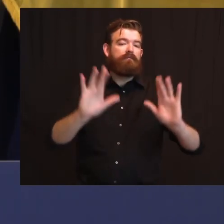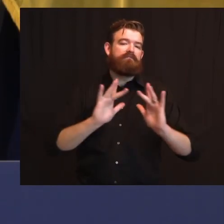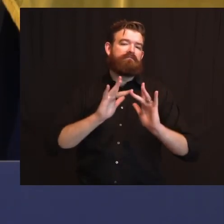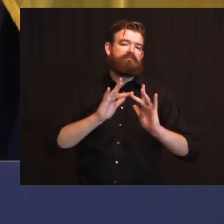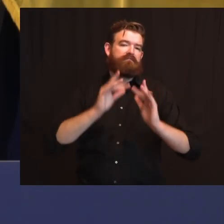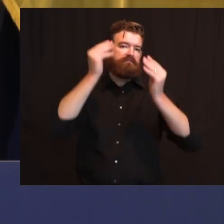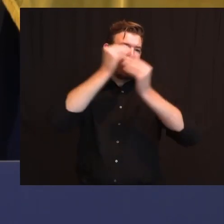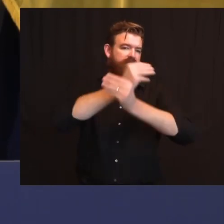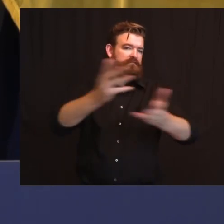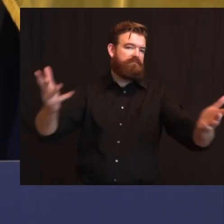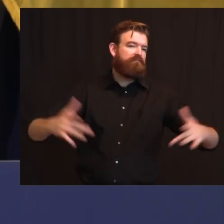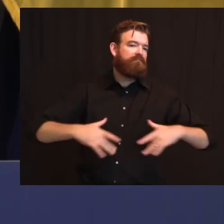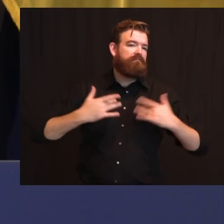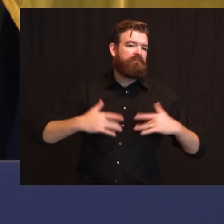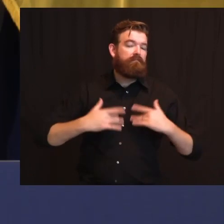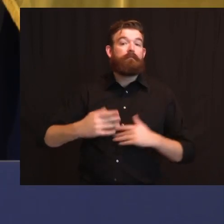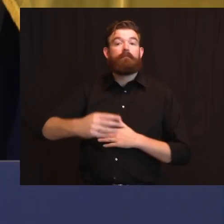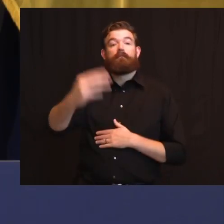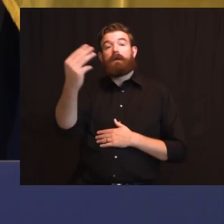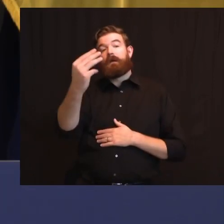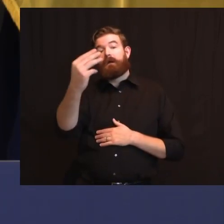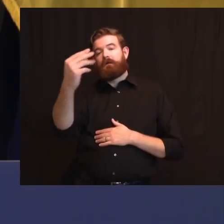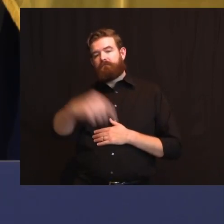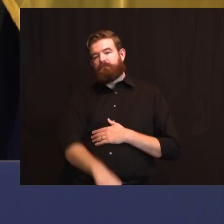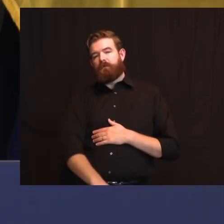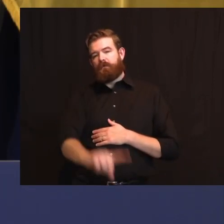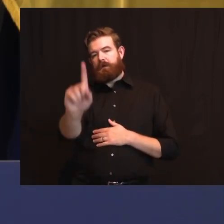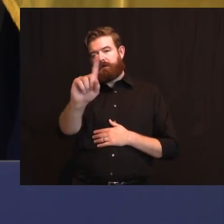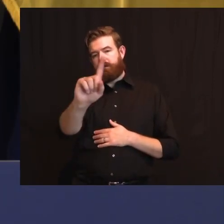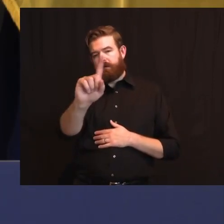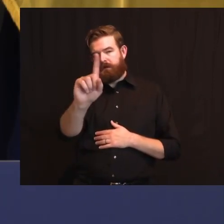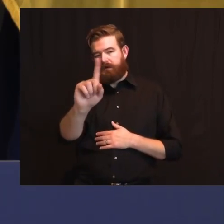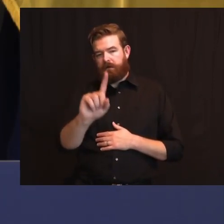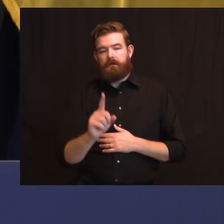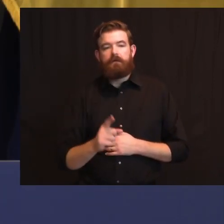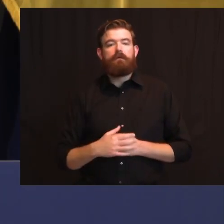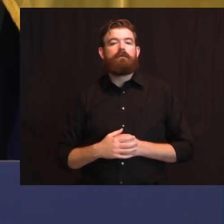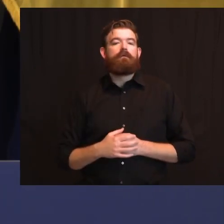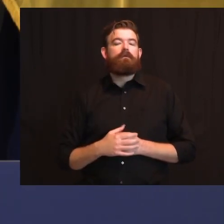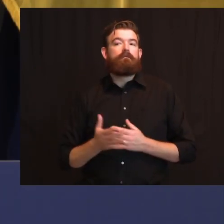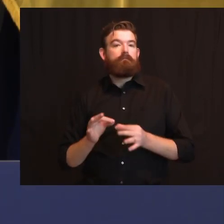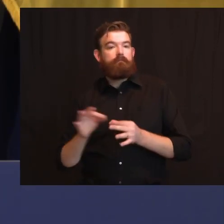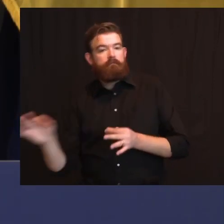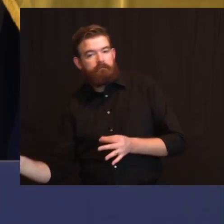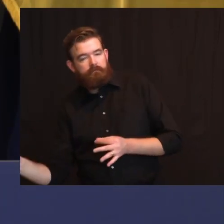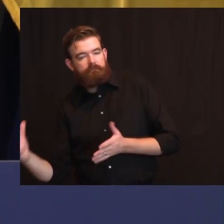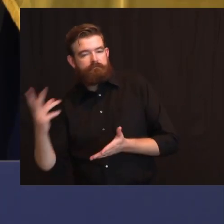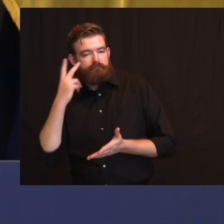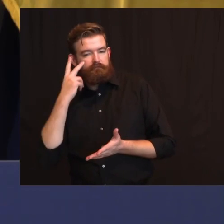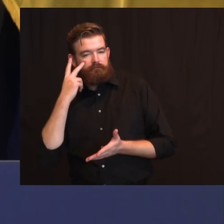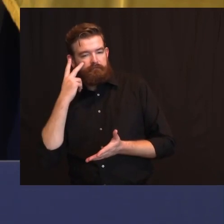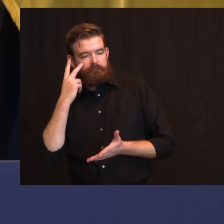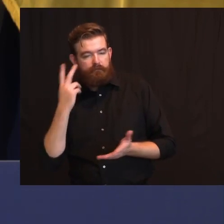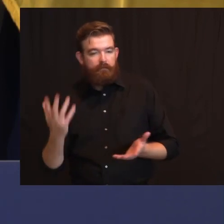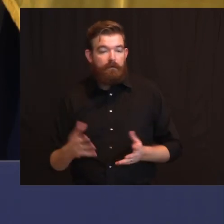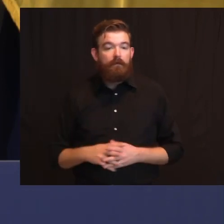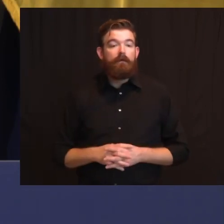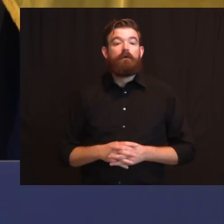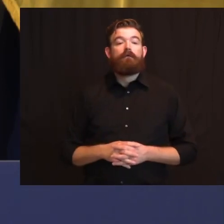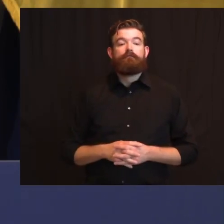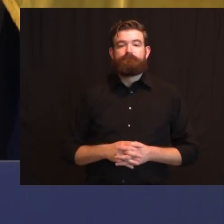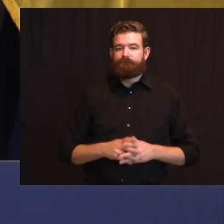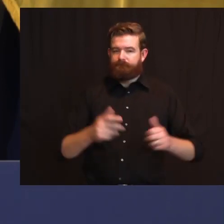later. Monday, we'll be back at 1 o'clock unless you hear otherwise. Again, everybody, keep up the great work. You've been